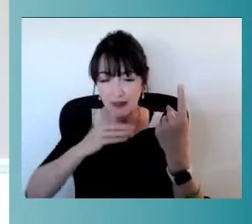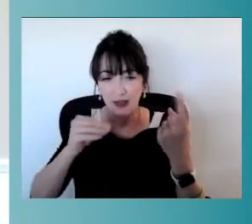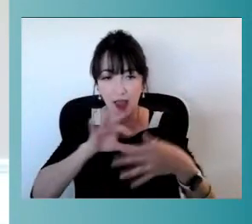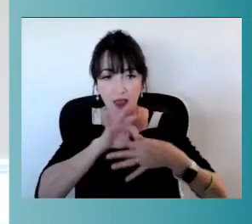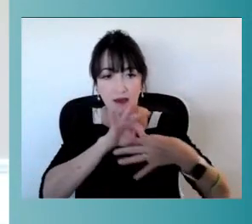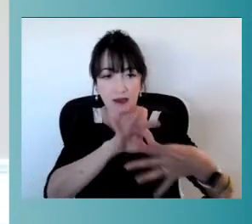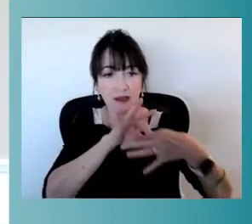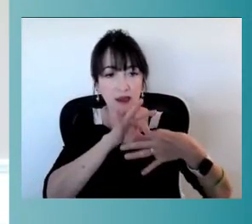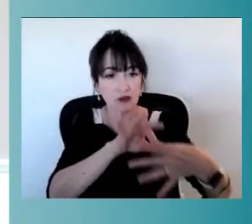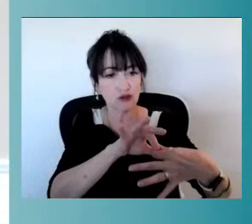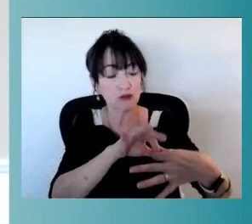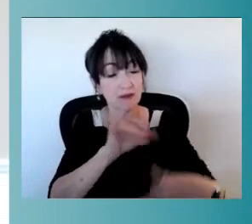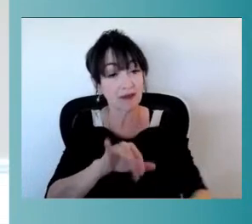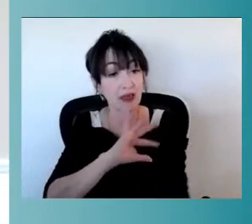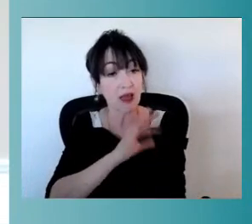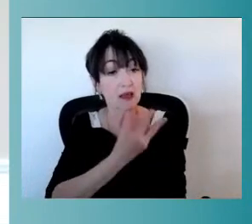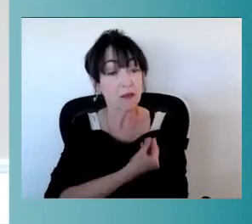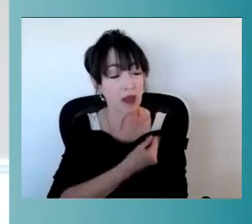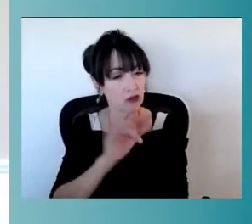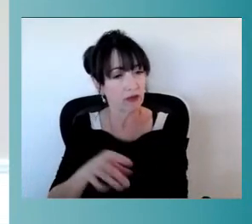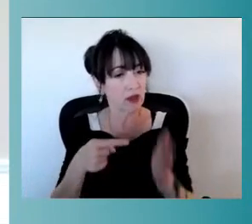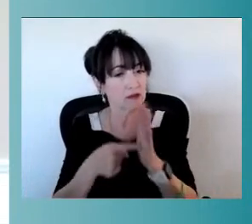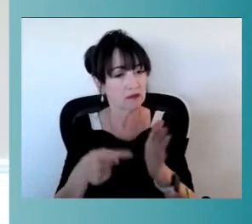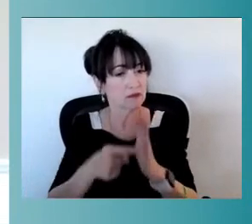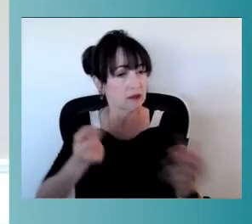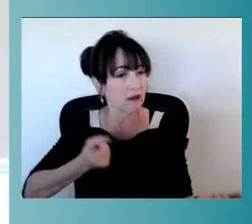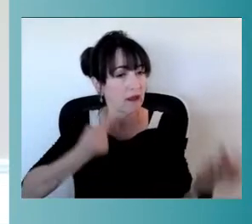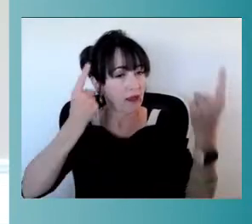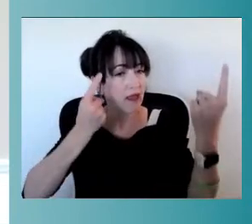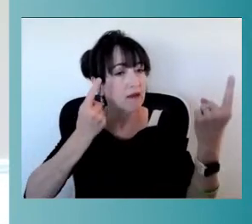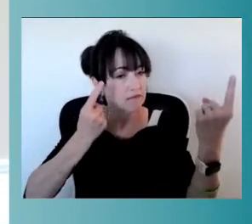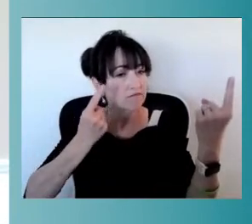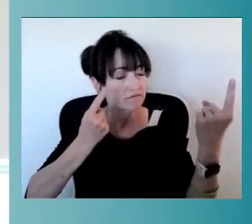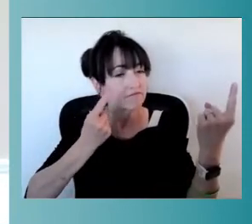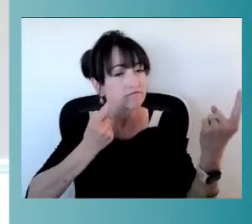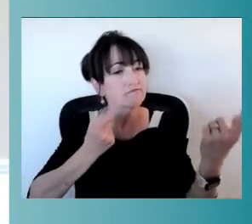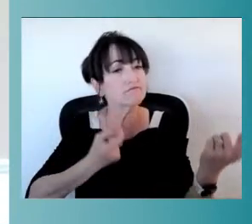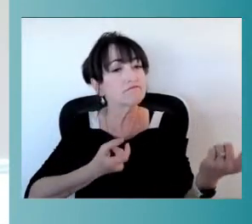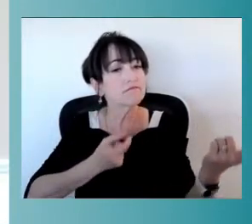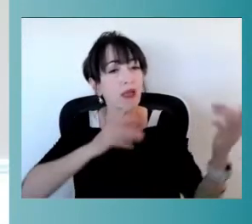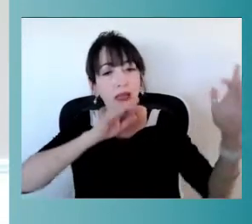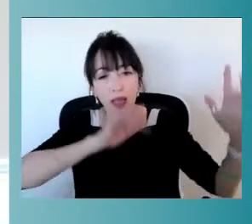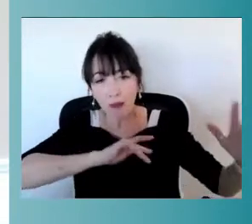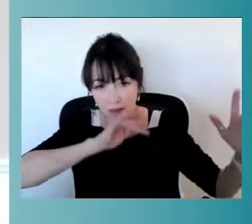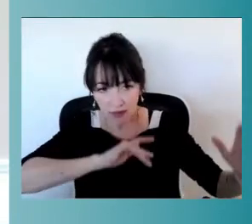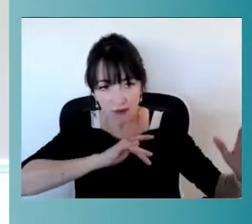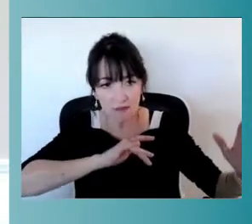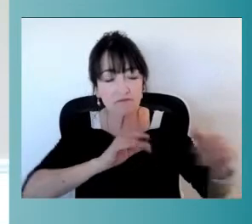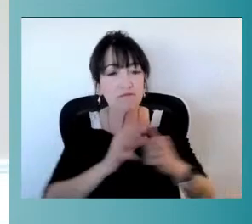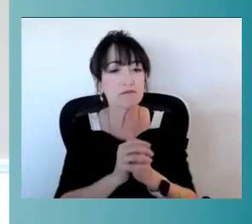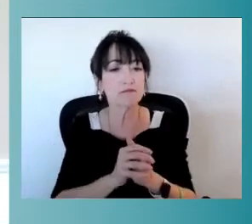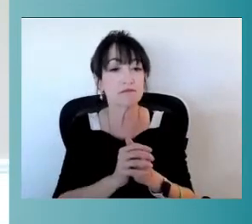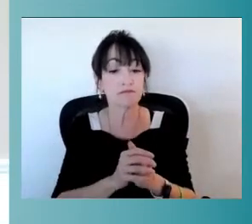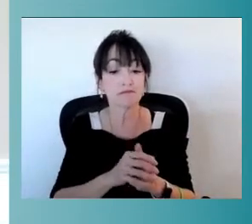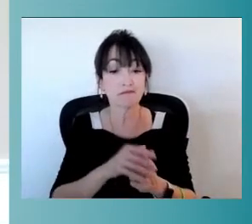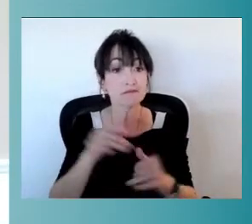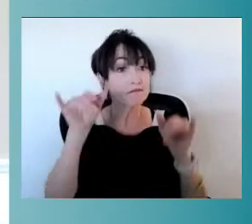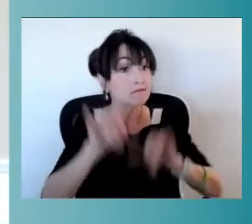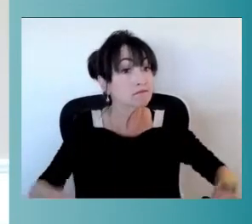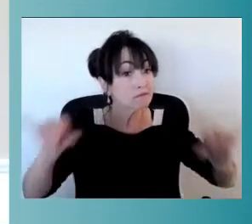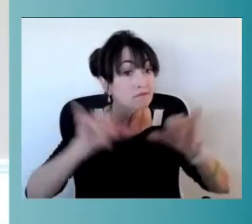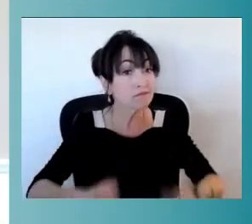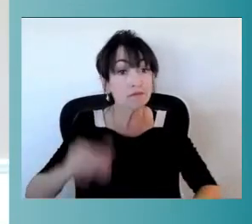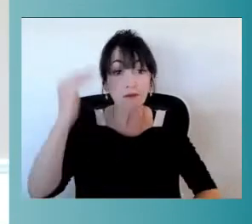Compassion is a demonstration of empathy. Brene Brown continues, empathy is no script. There is no right